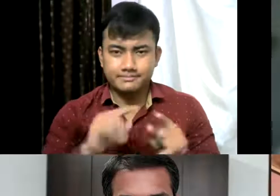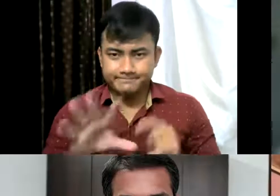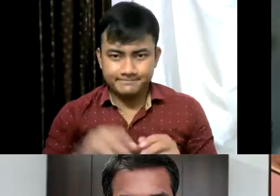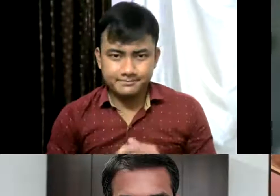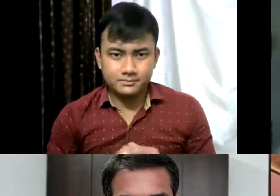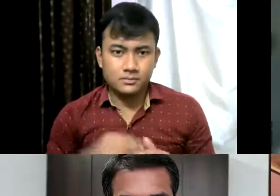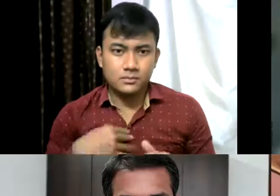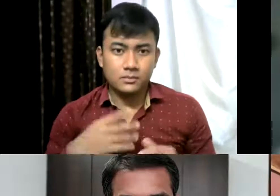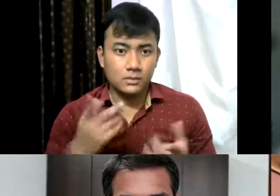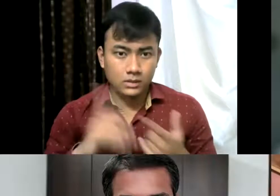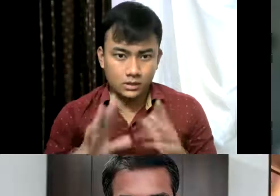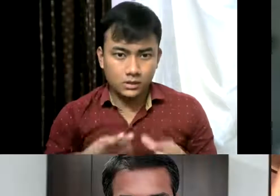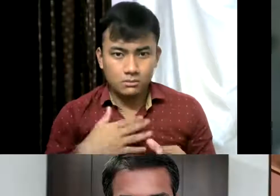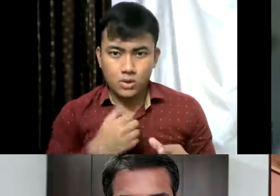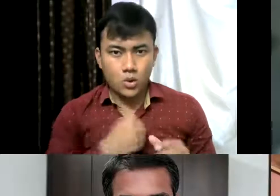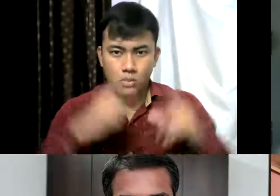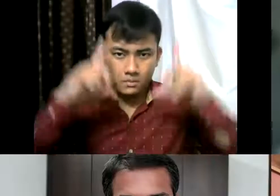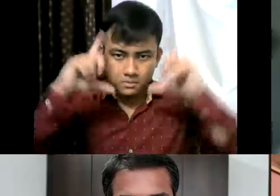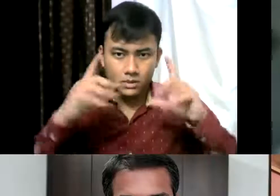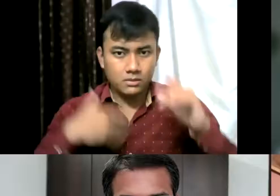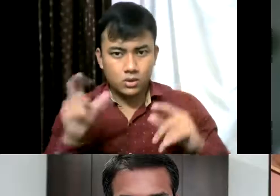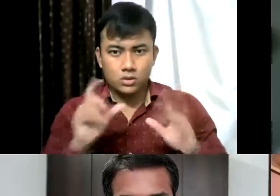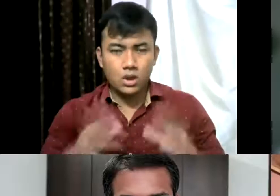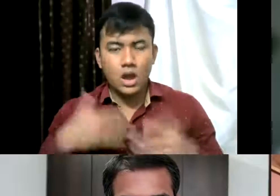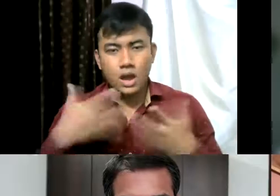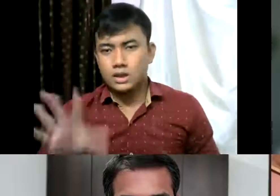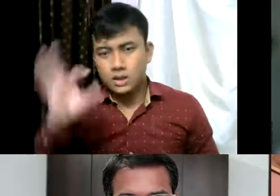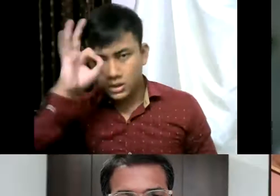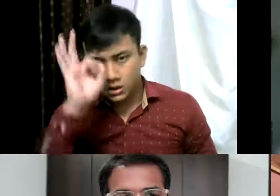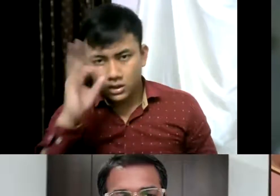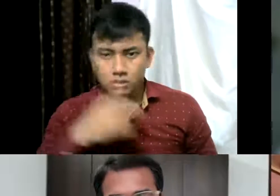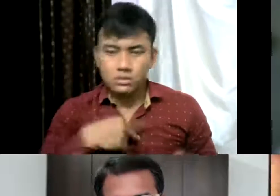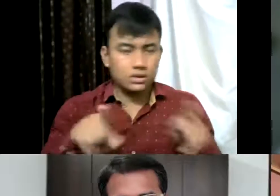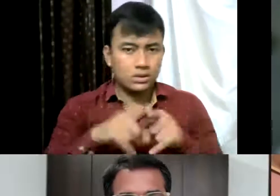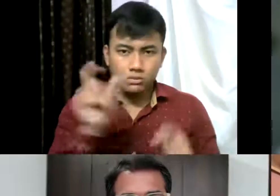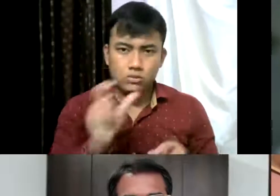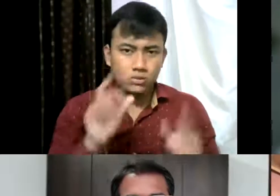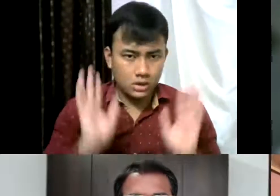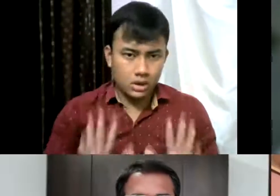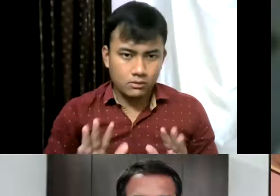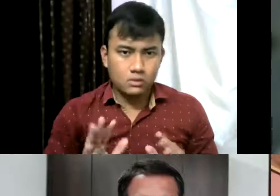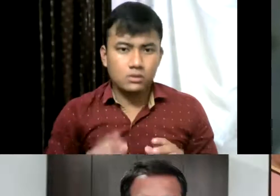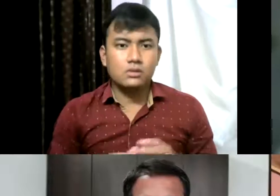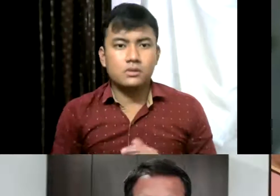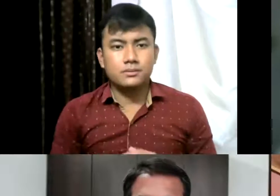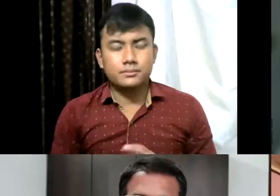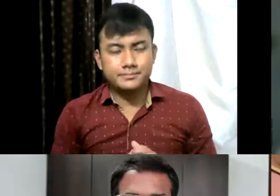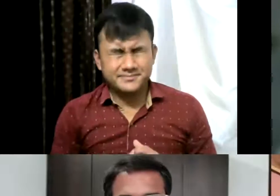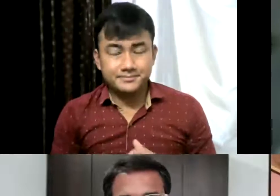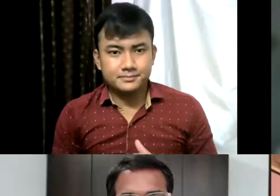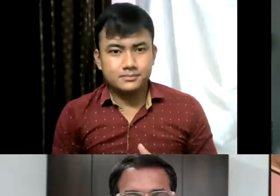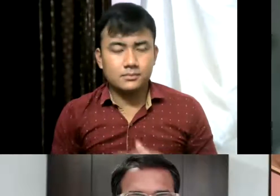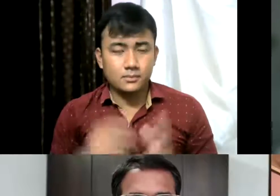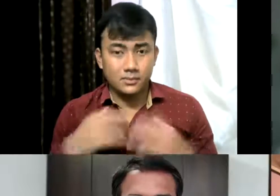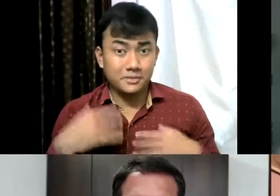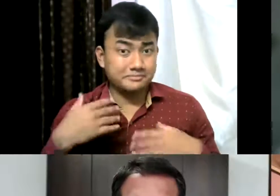I happen to use my pictures, and I also have my Instagram account linked where you would open it, say awkward Dalit queer. Right now, often